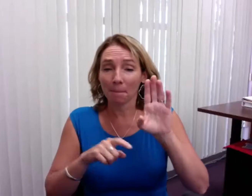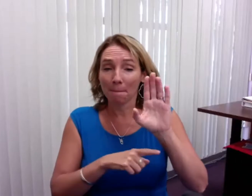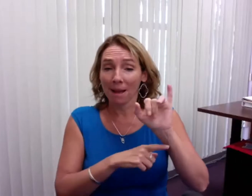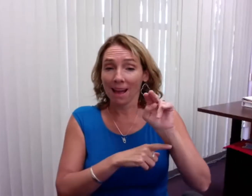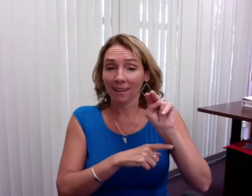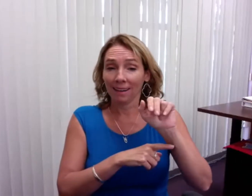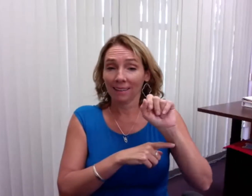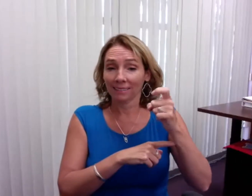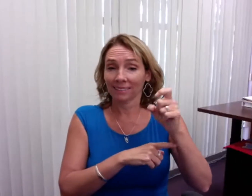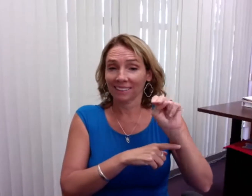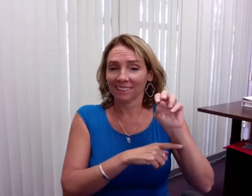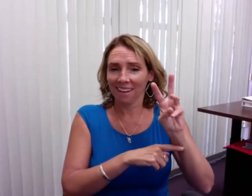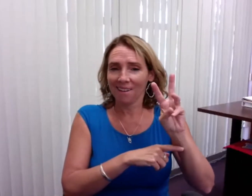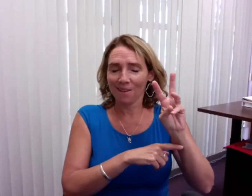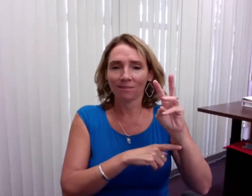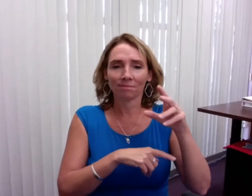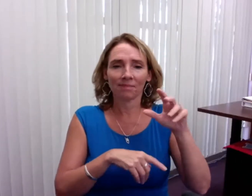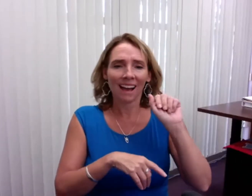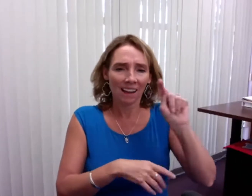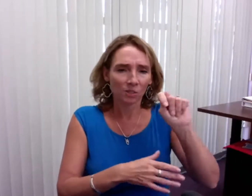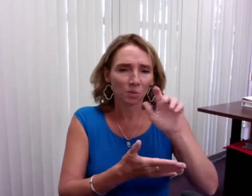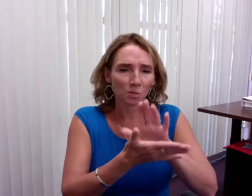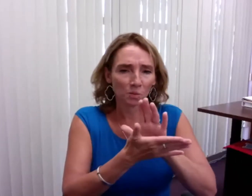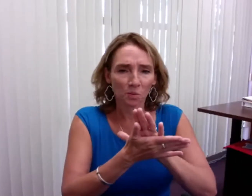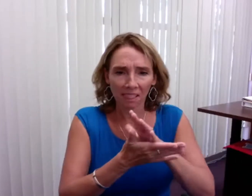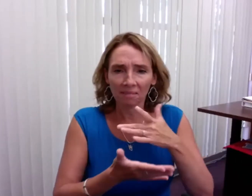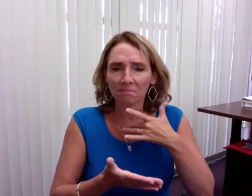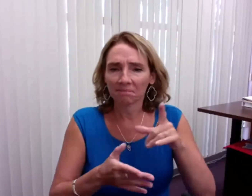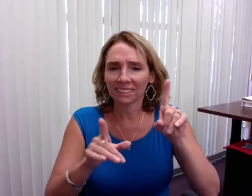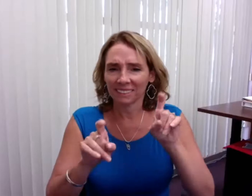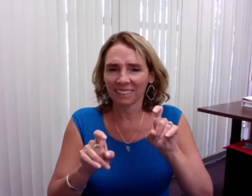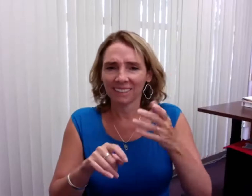This subject is the take-home Binex testing.